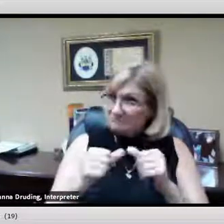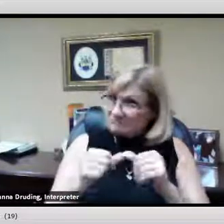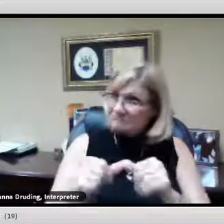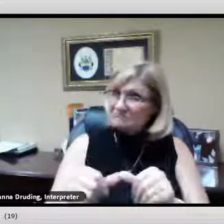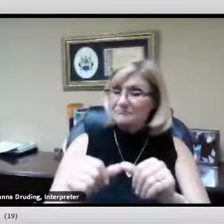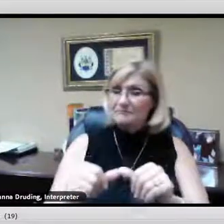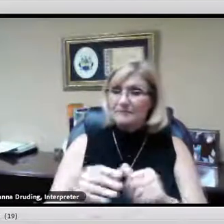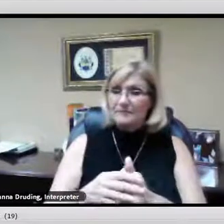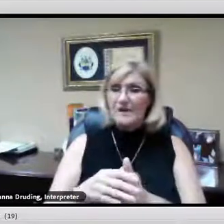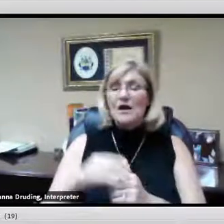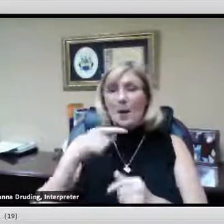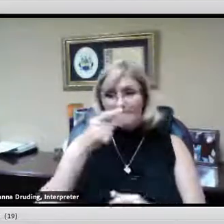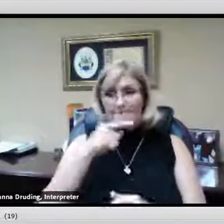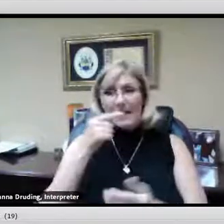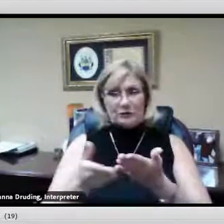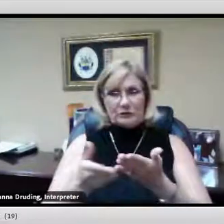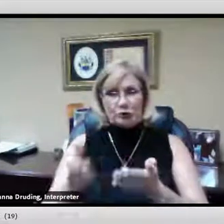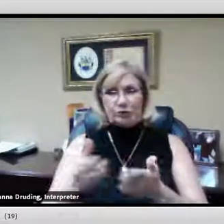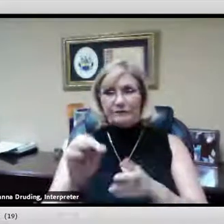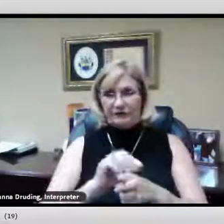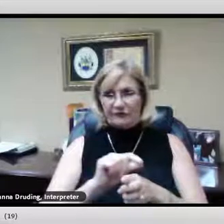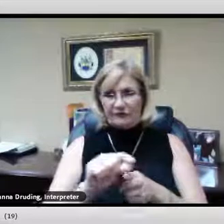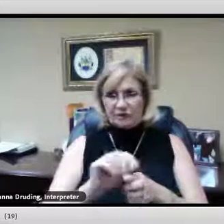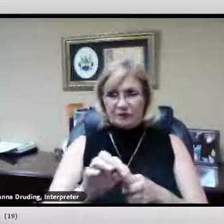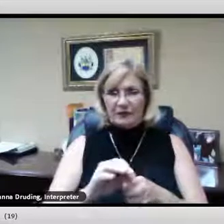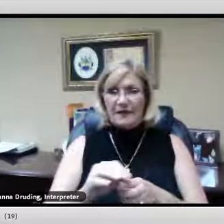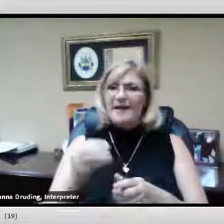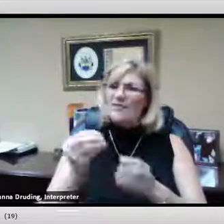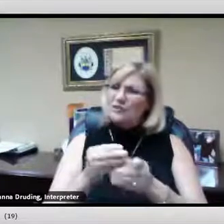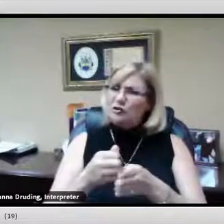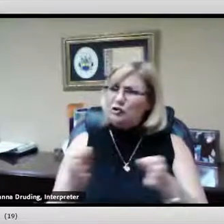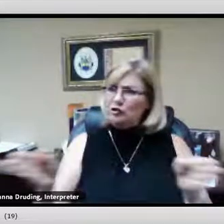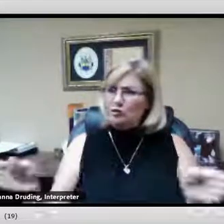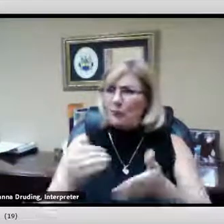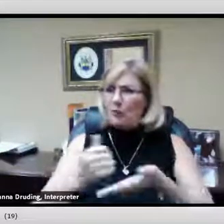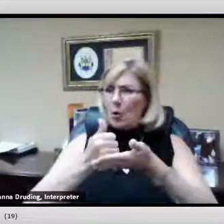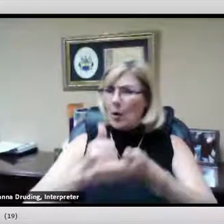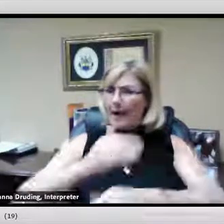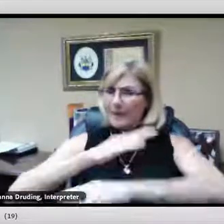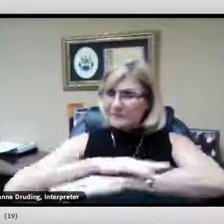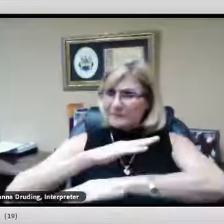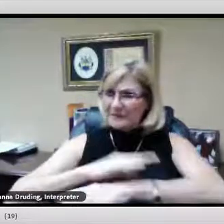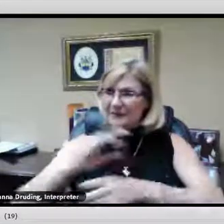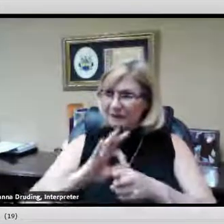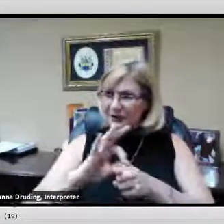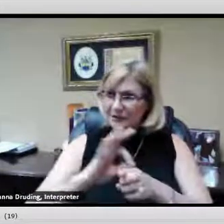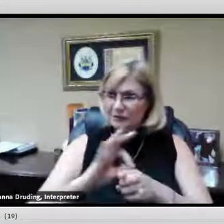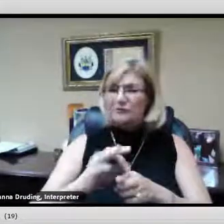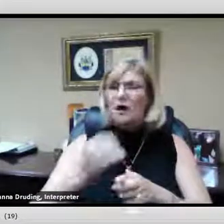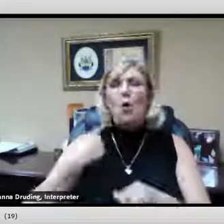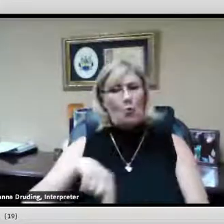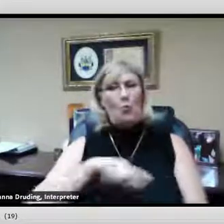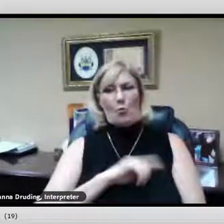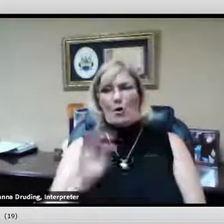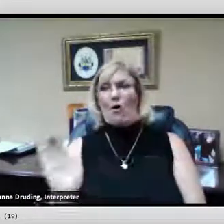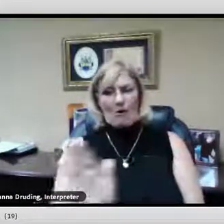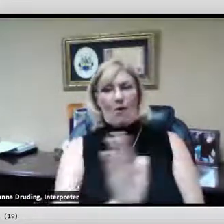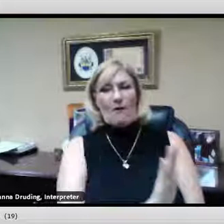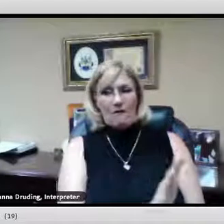so that's a public services function. The general help desk functions, we all do a little bit of that. But when it comes